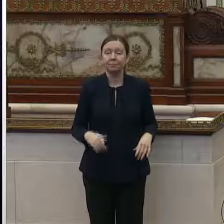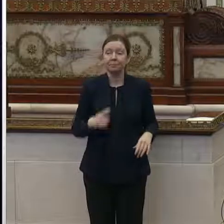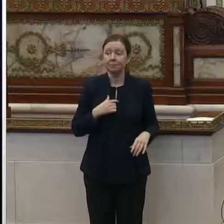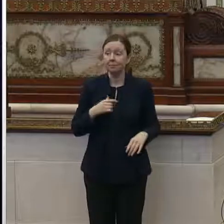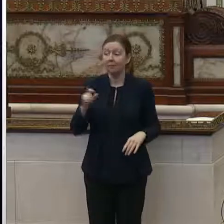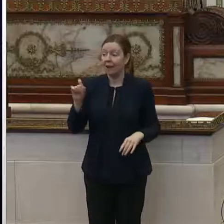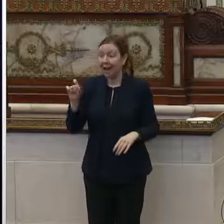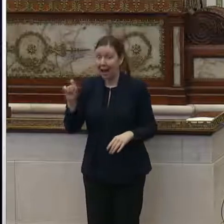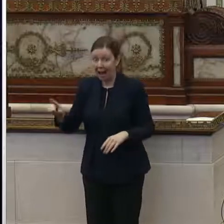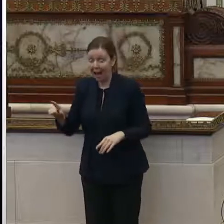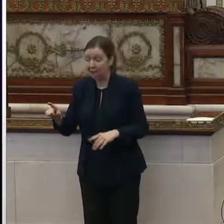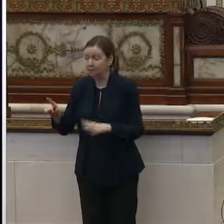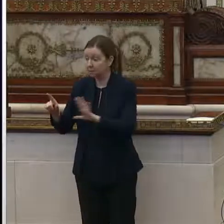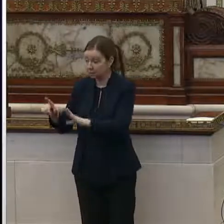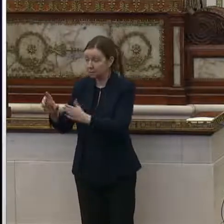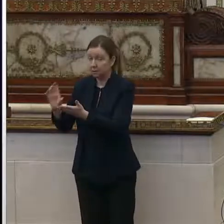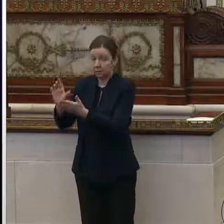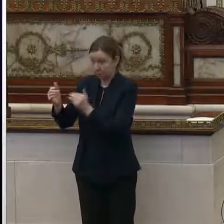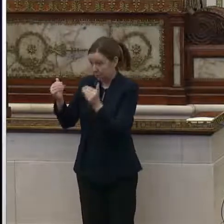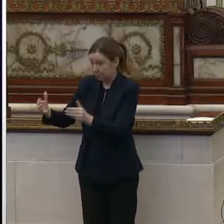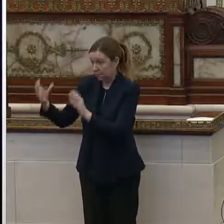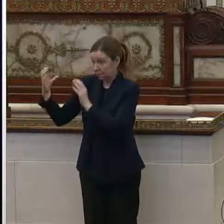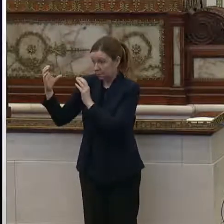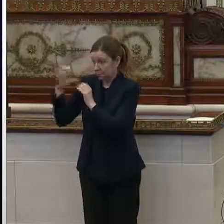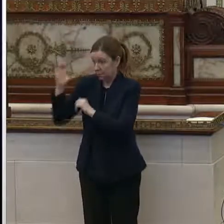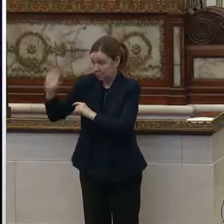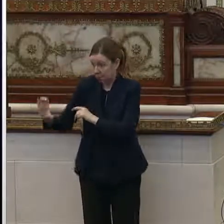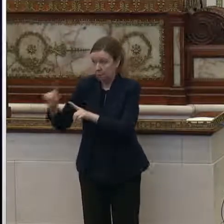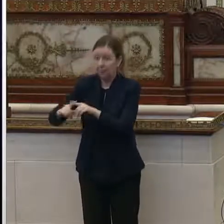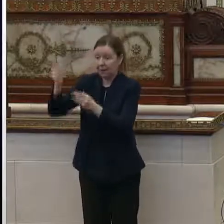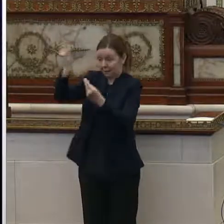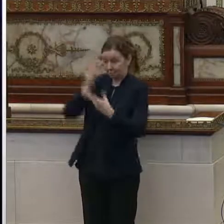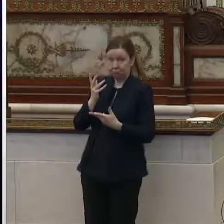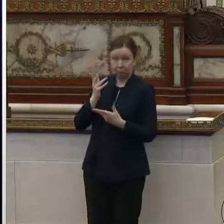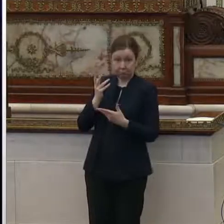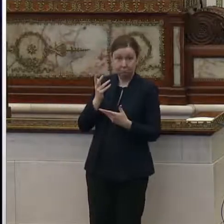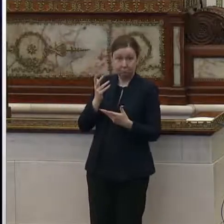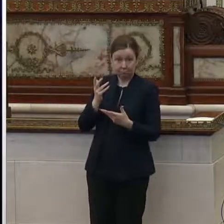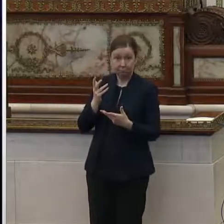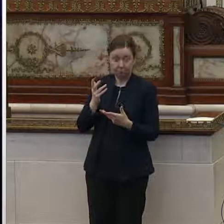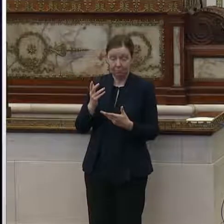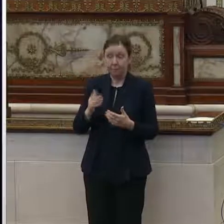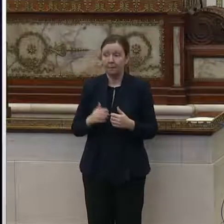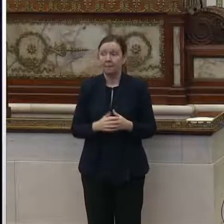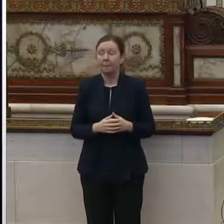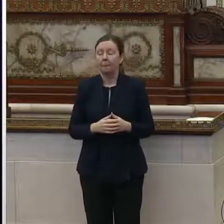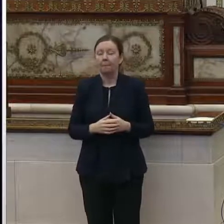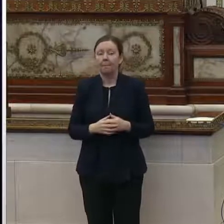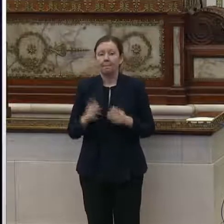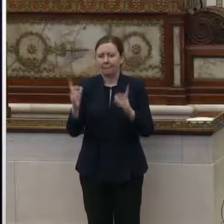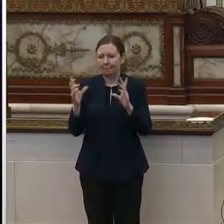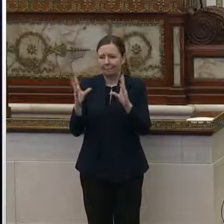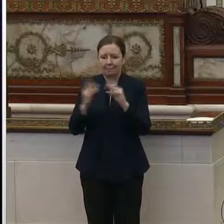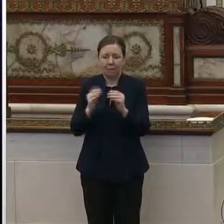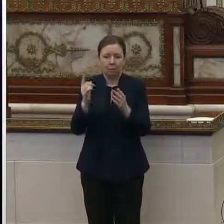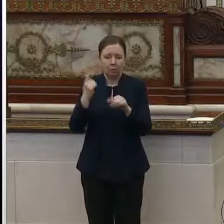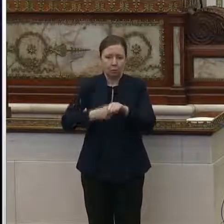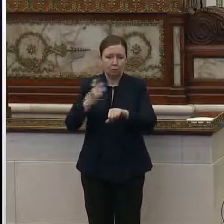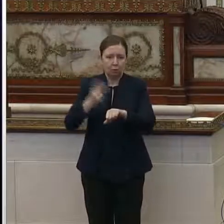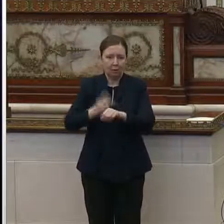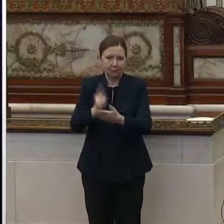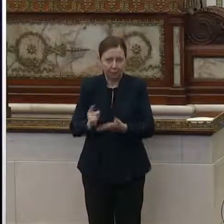be informed about what decisions were made through meetings with her and her lead staff persons once or twice a week. So sometime in